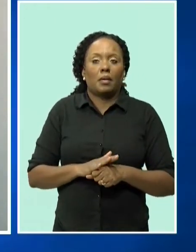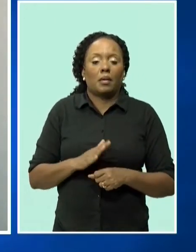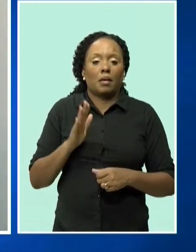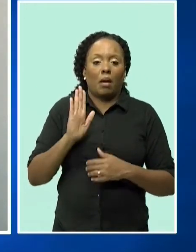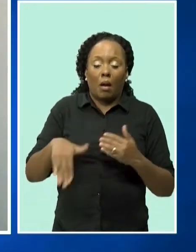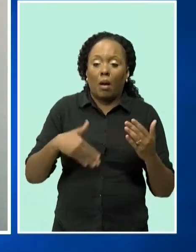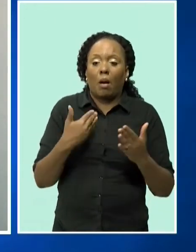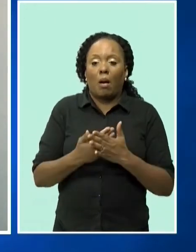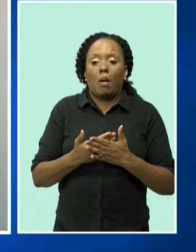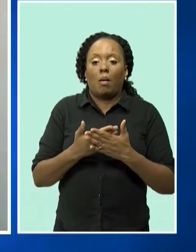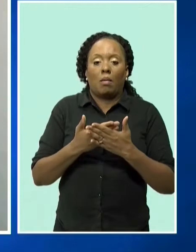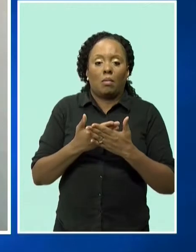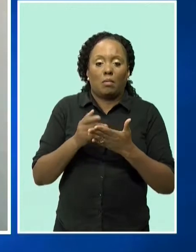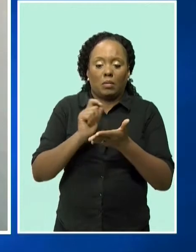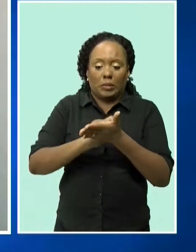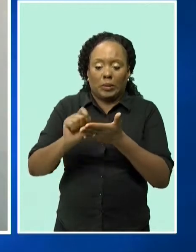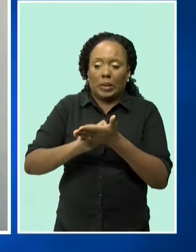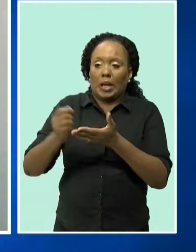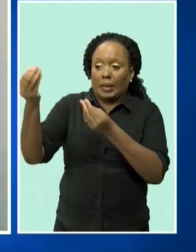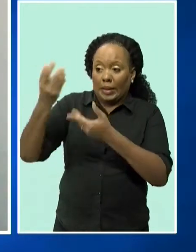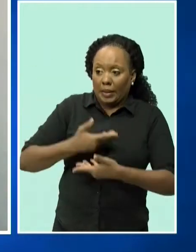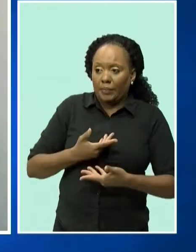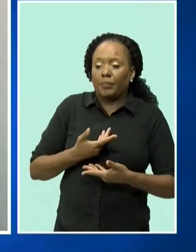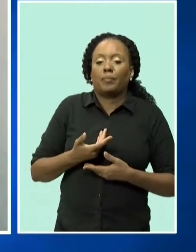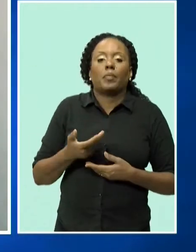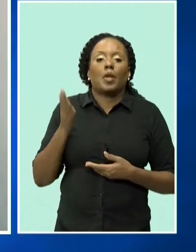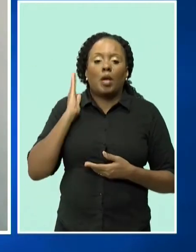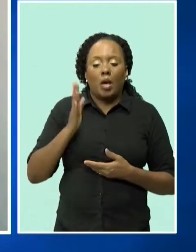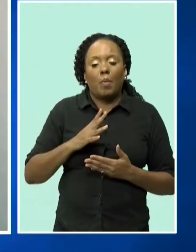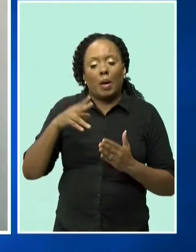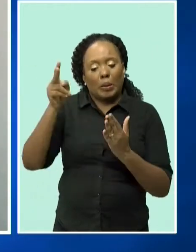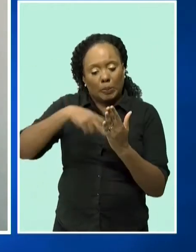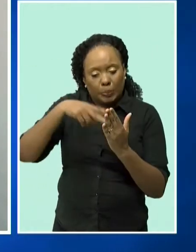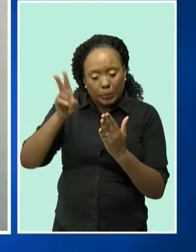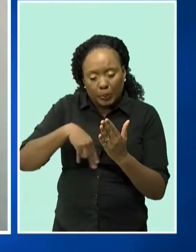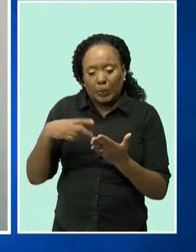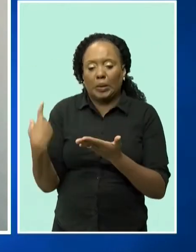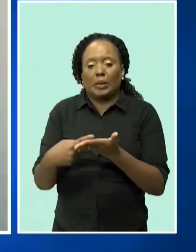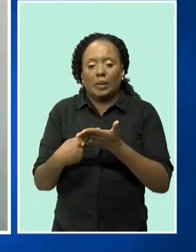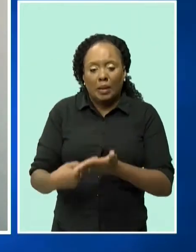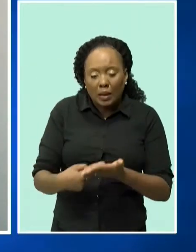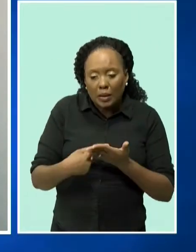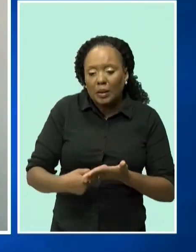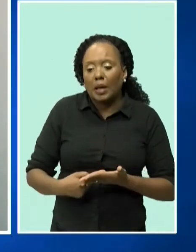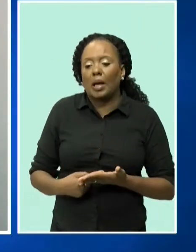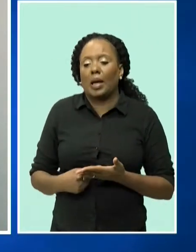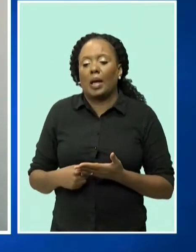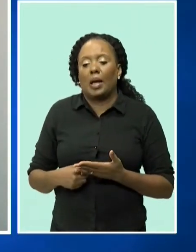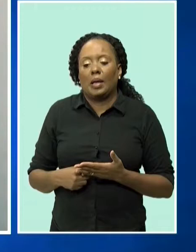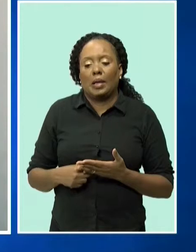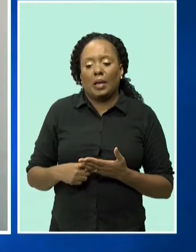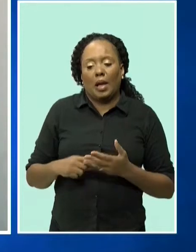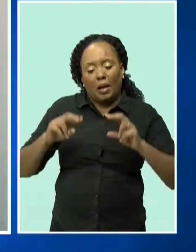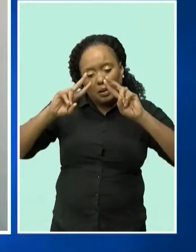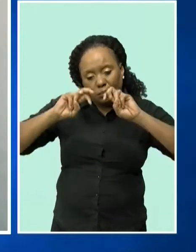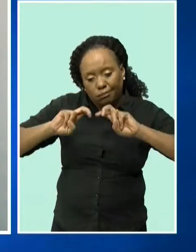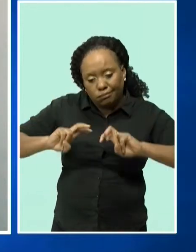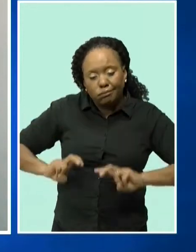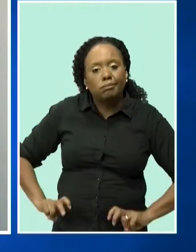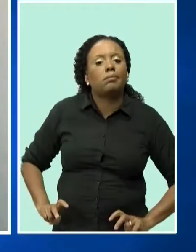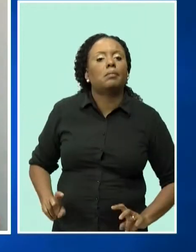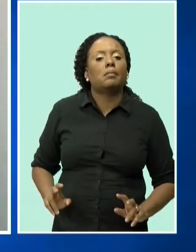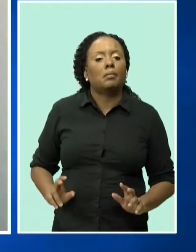proposal brought to us will be considered and evaluated, and that is not